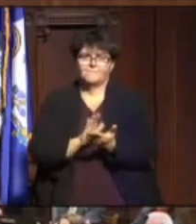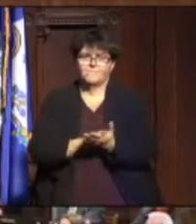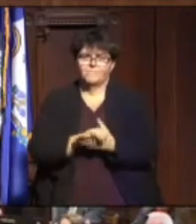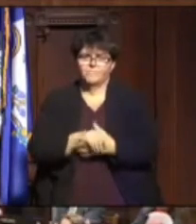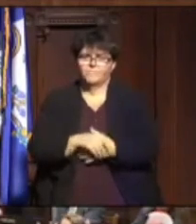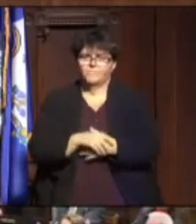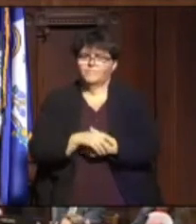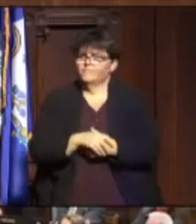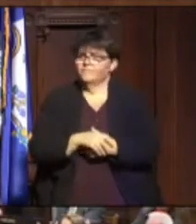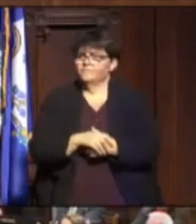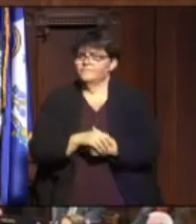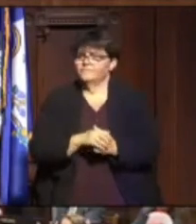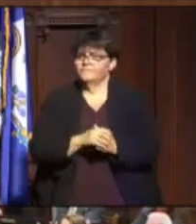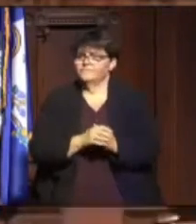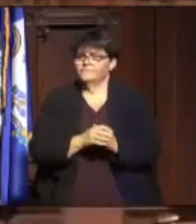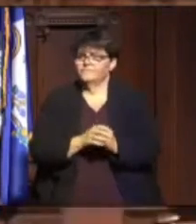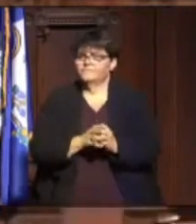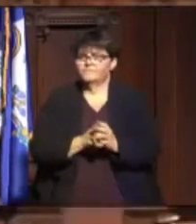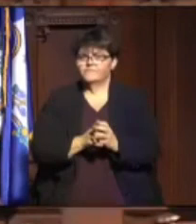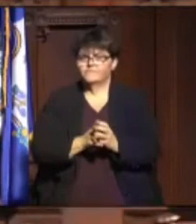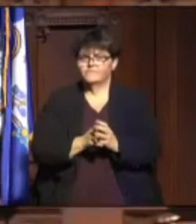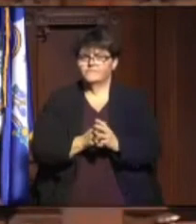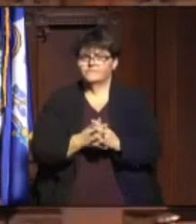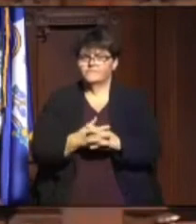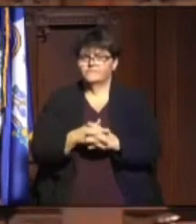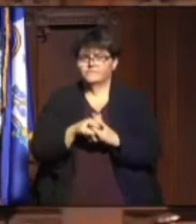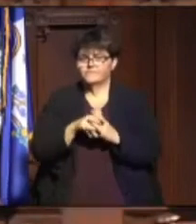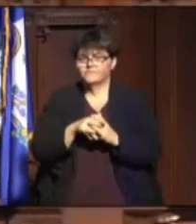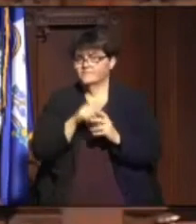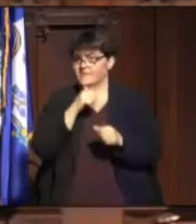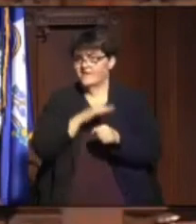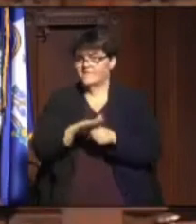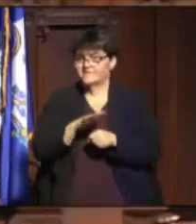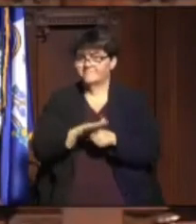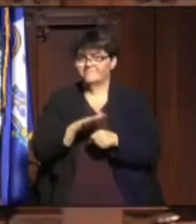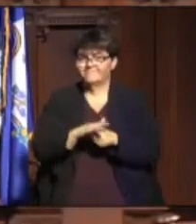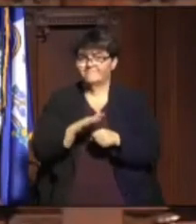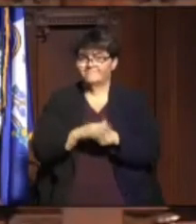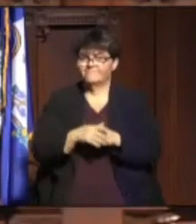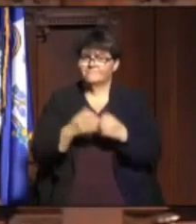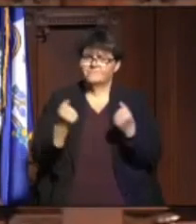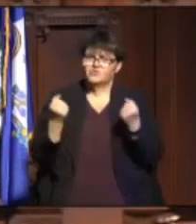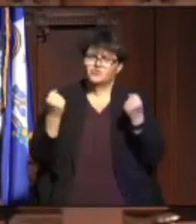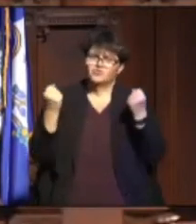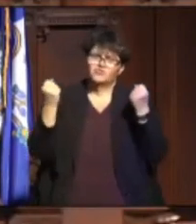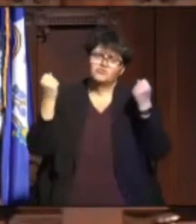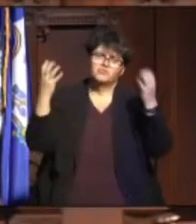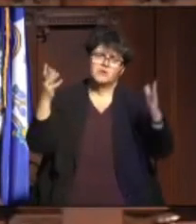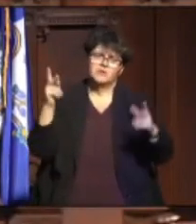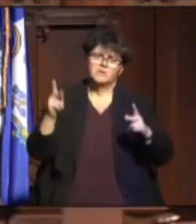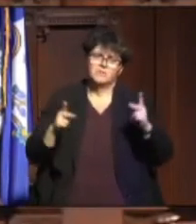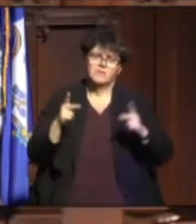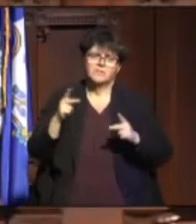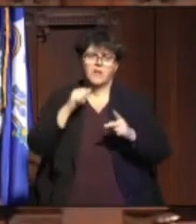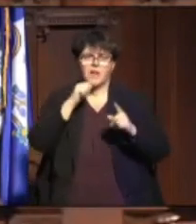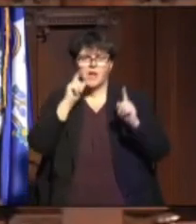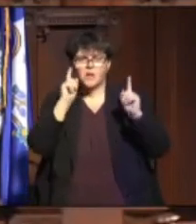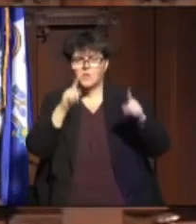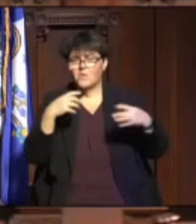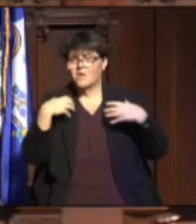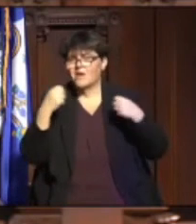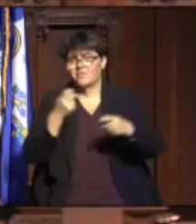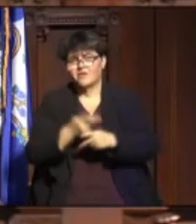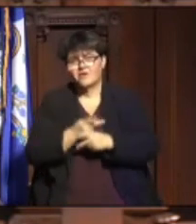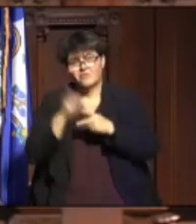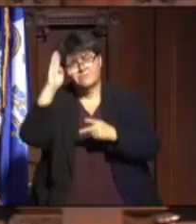It's not enough. Record high numbers of Americans have put off care due to high co-pays and deductibles. So